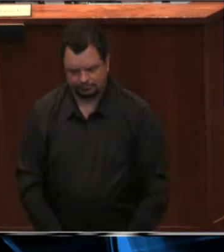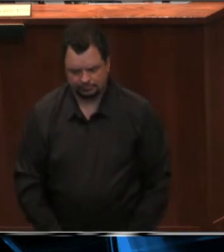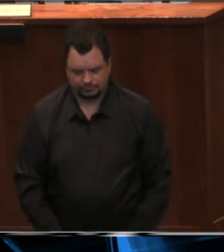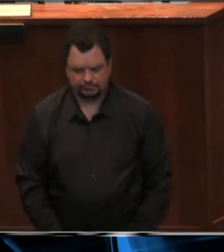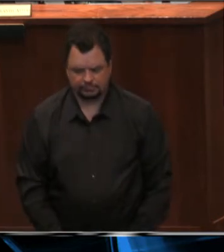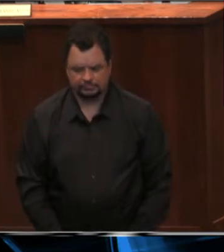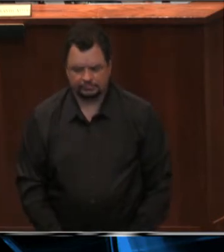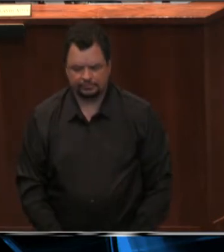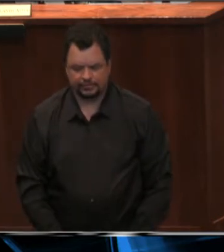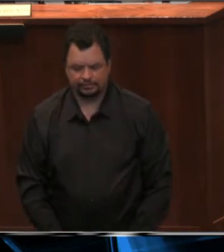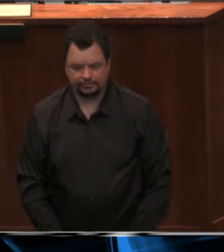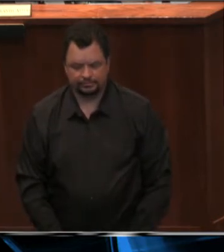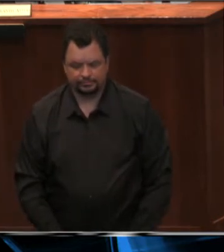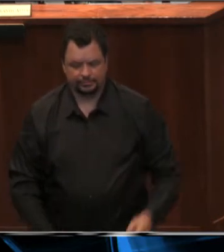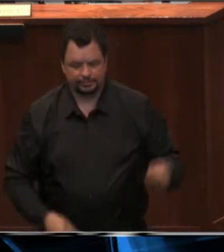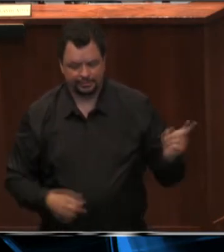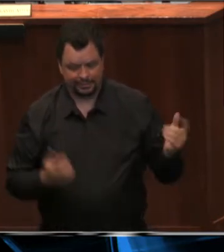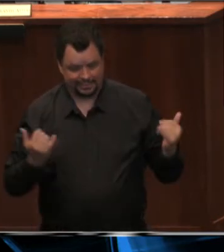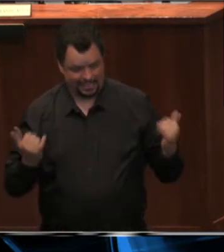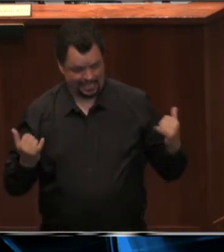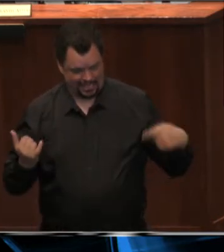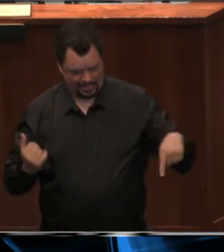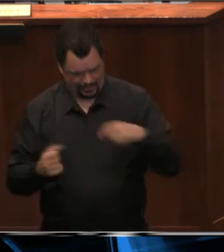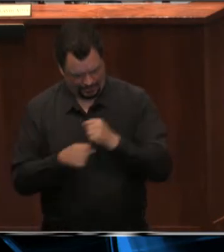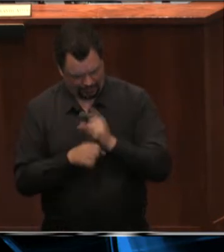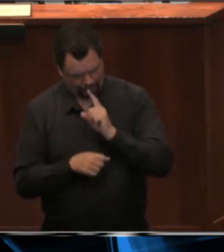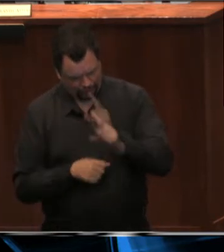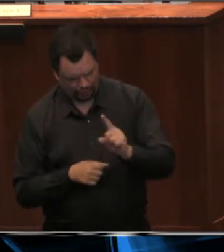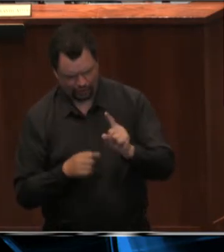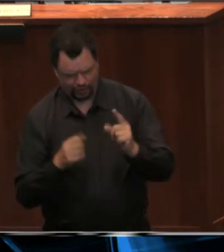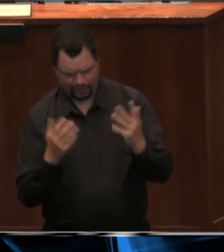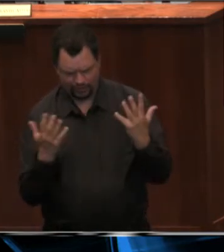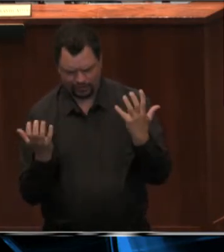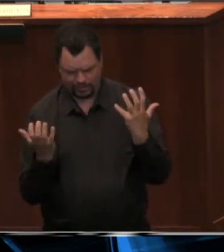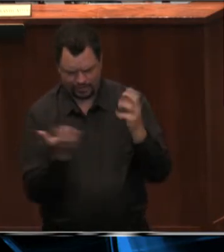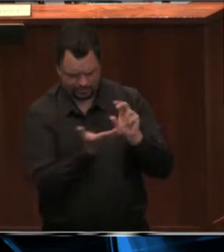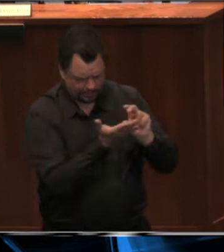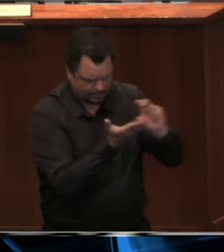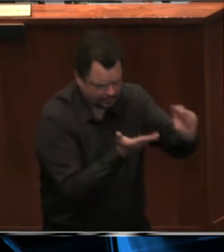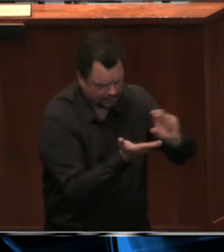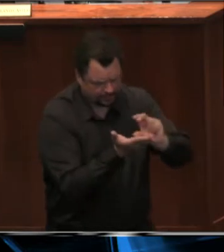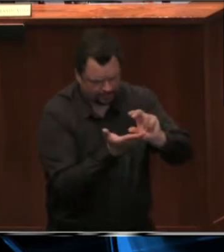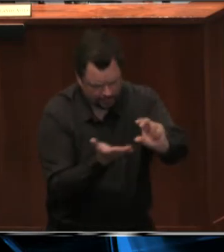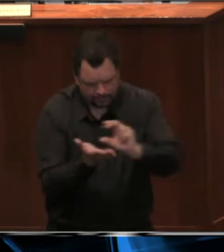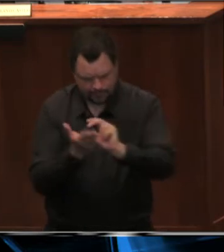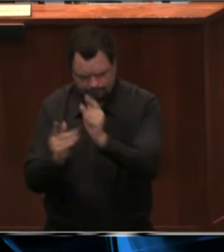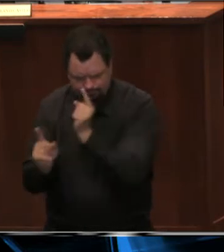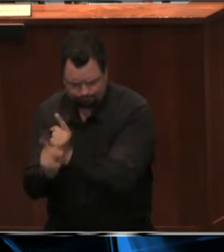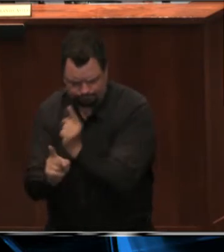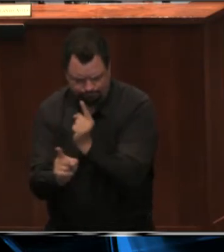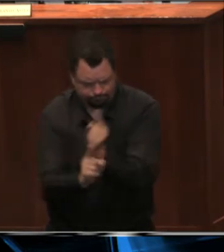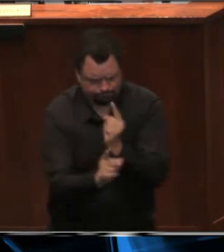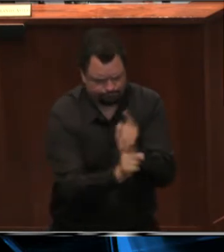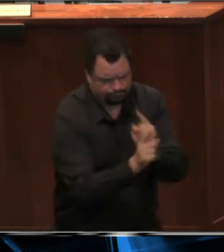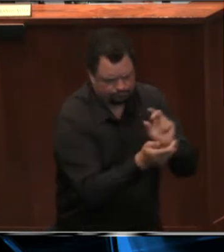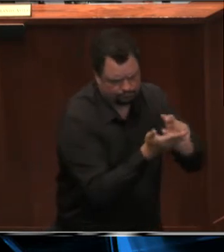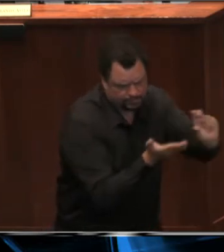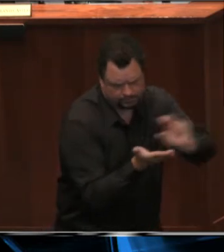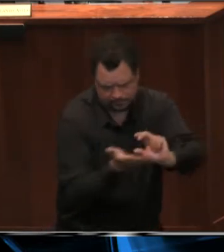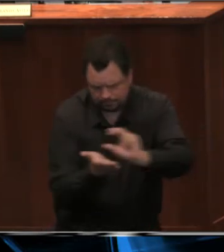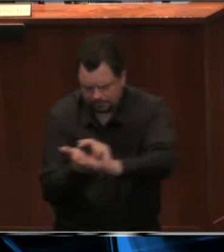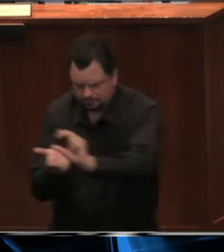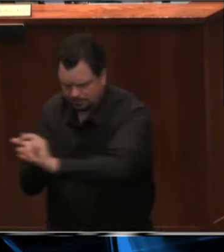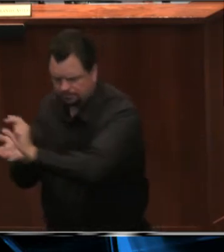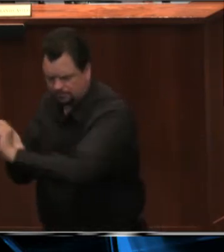the funding in the correct order and for the correct items. So we are utilizing FEMA funding. We are looking at